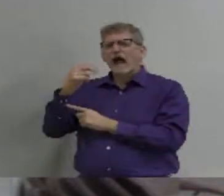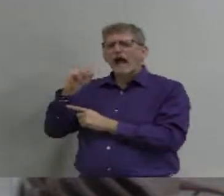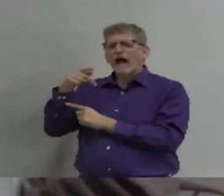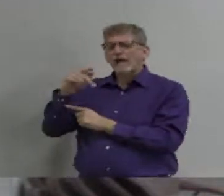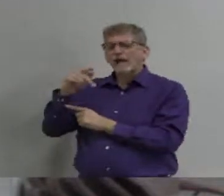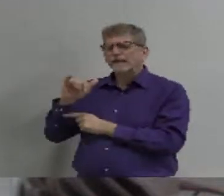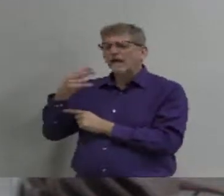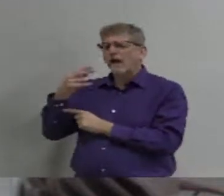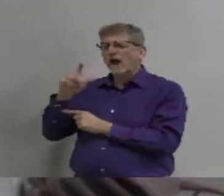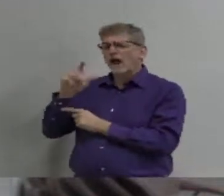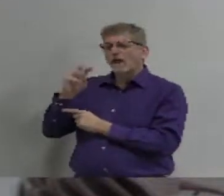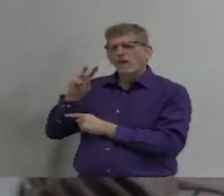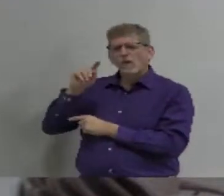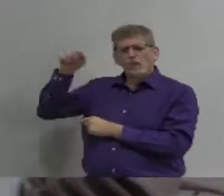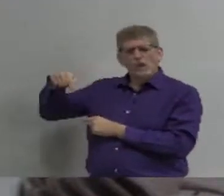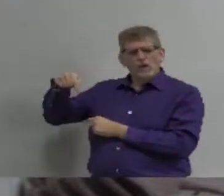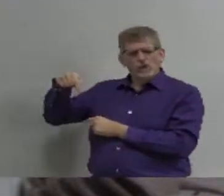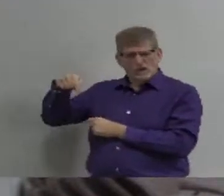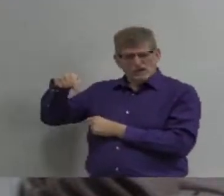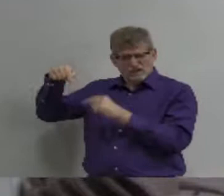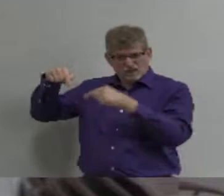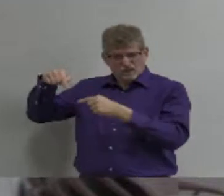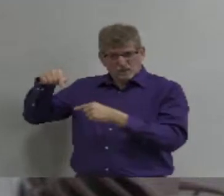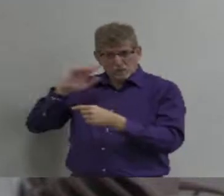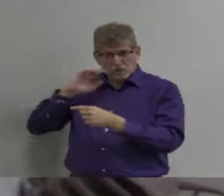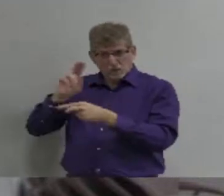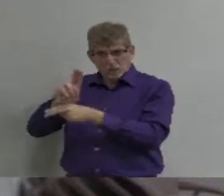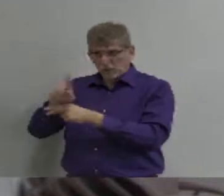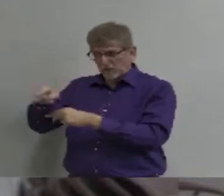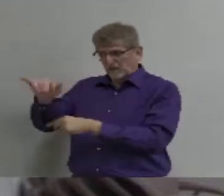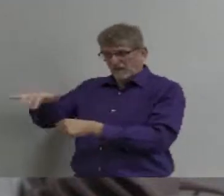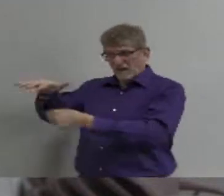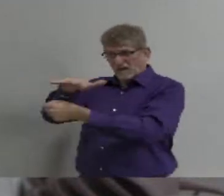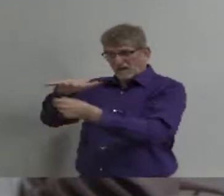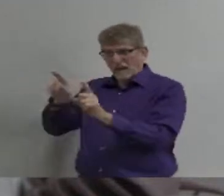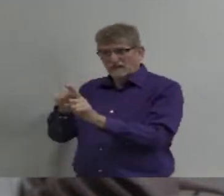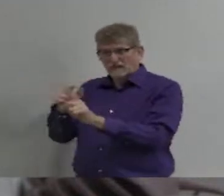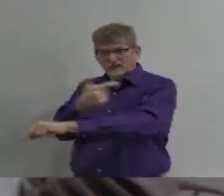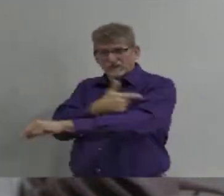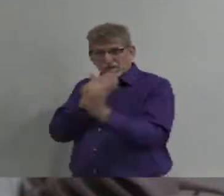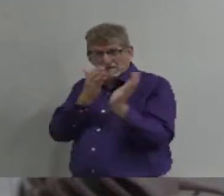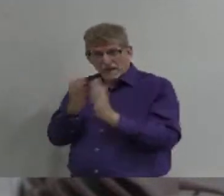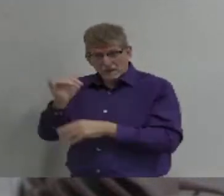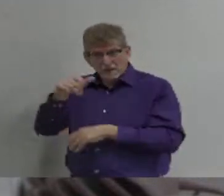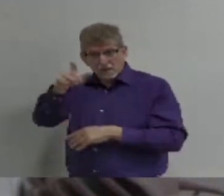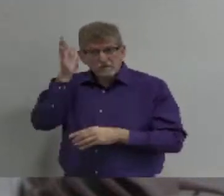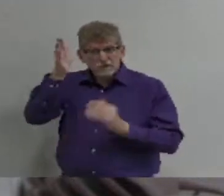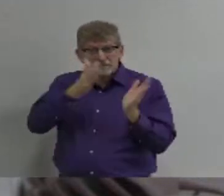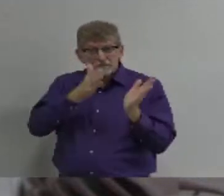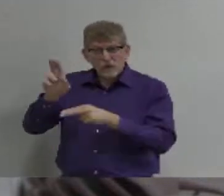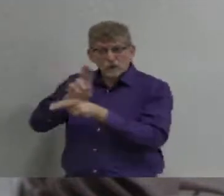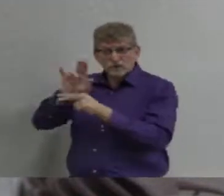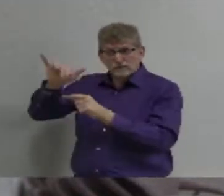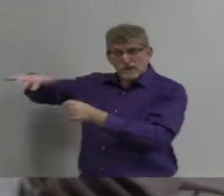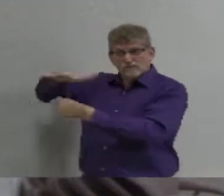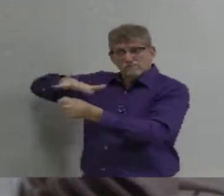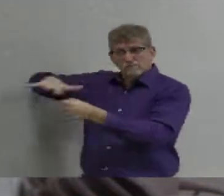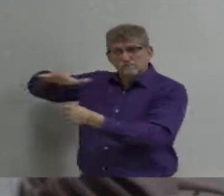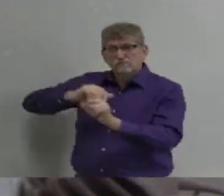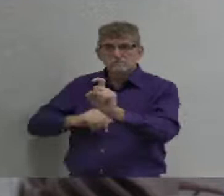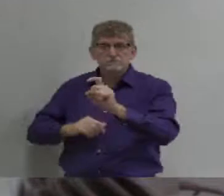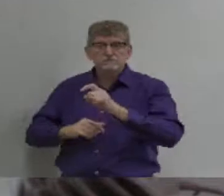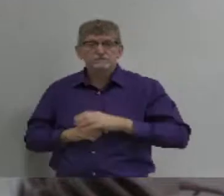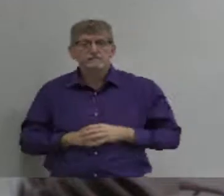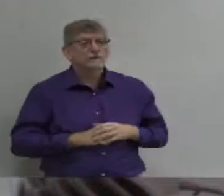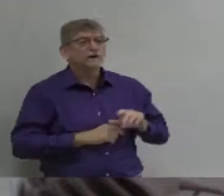vaccine site. Is there any progress on that? Is that still kind of the plan for now? It's still in the early planning stages,